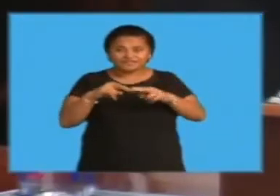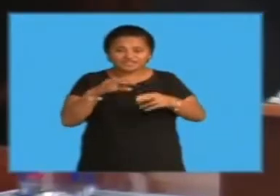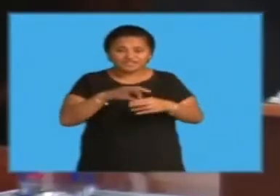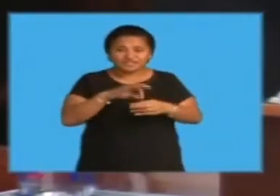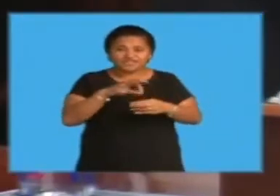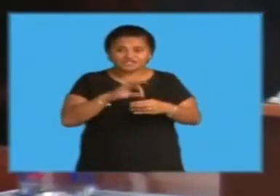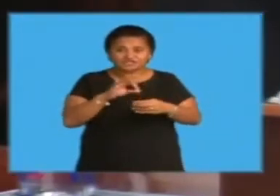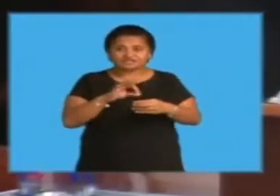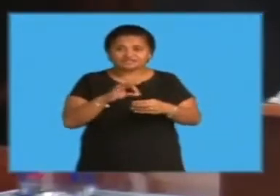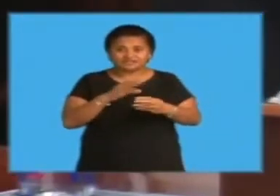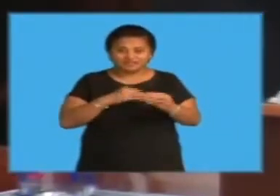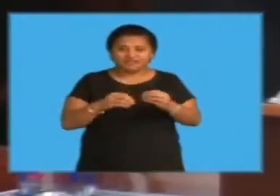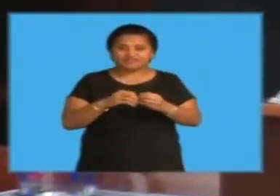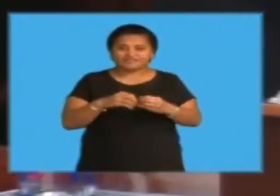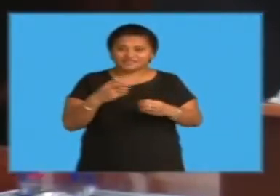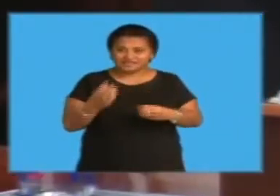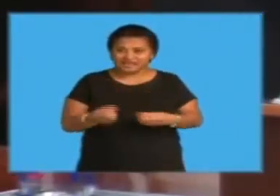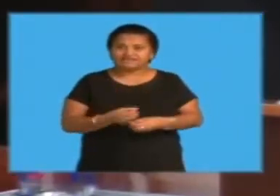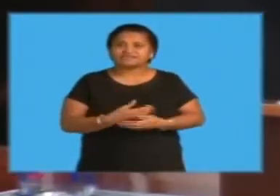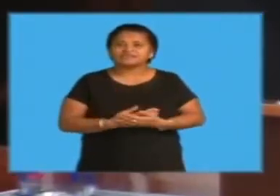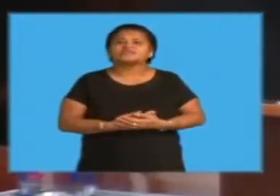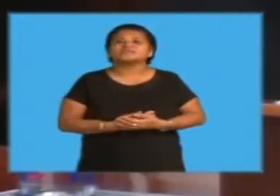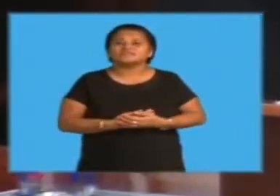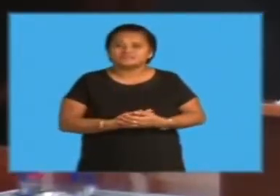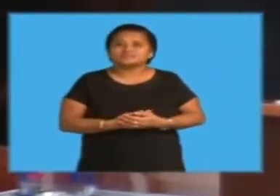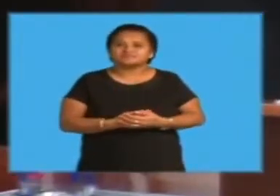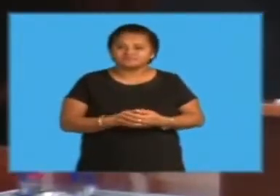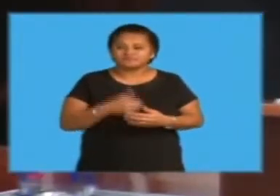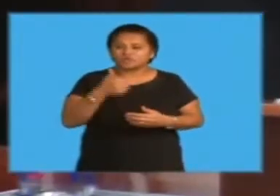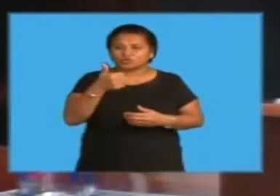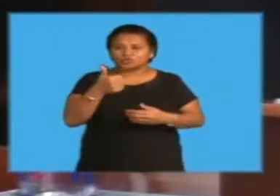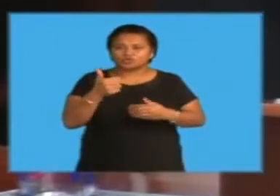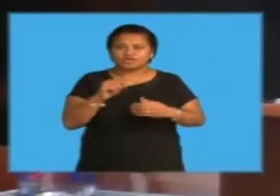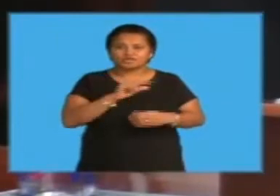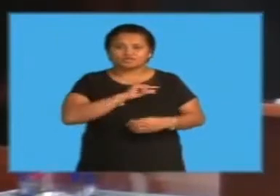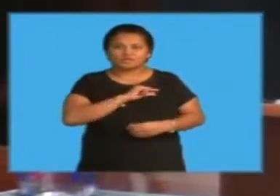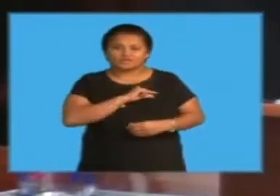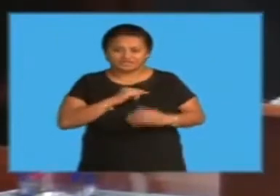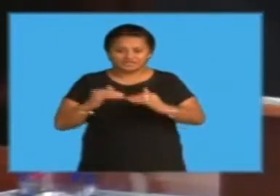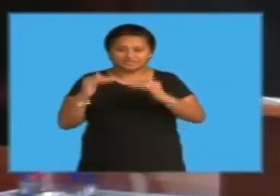credibility, which are compliant with international standards and norms.